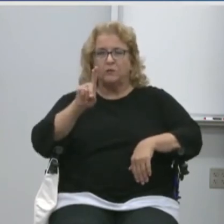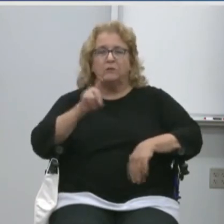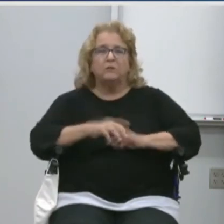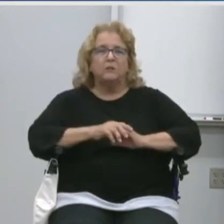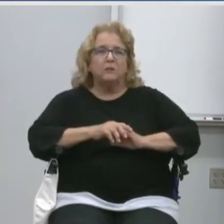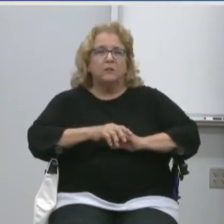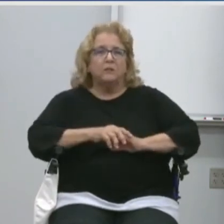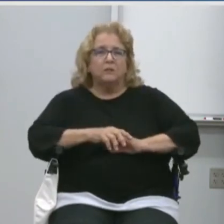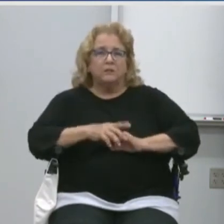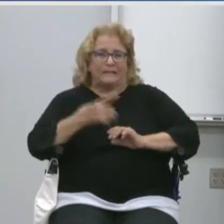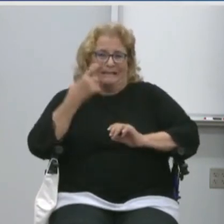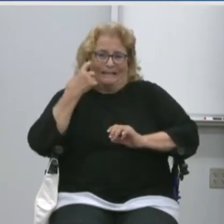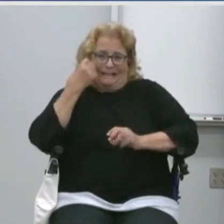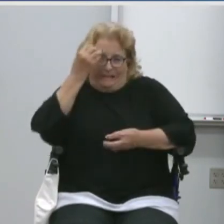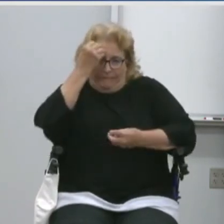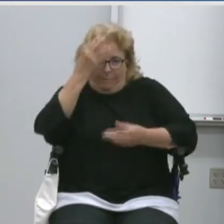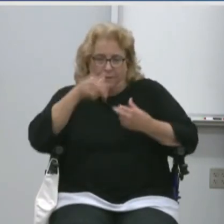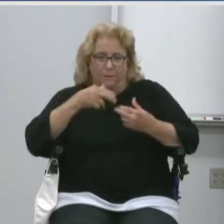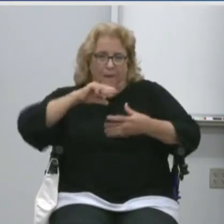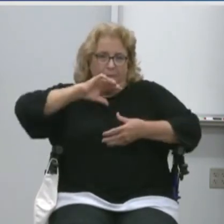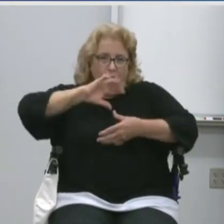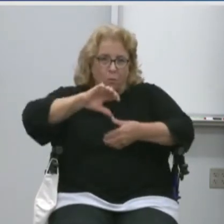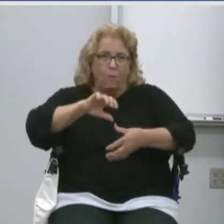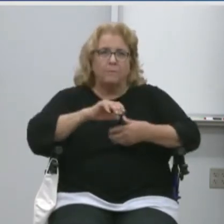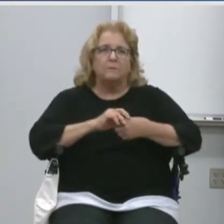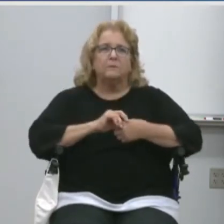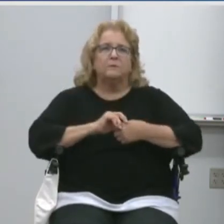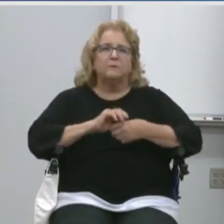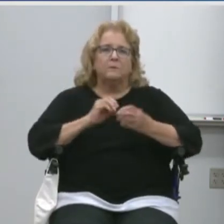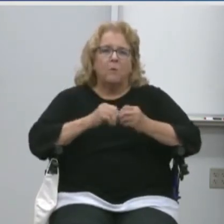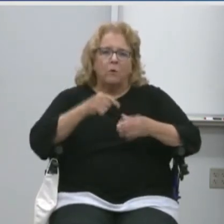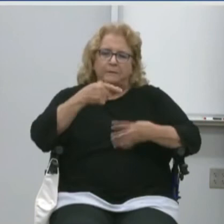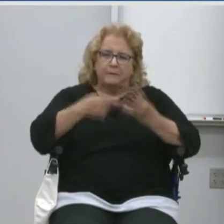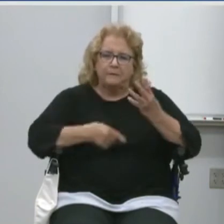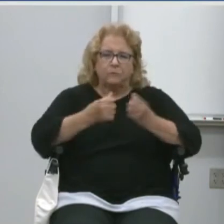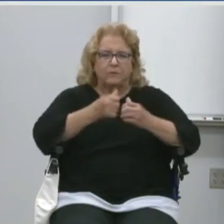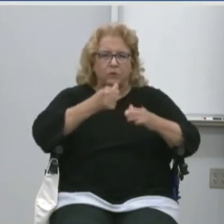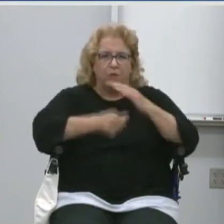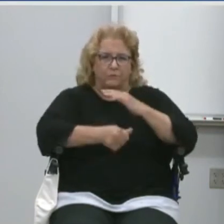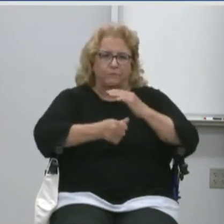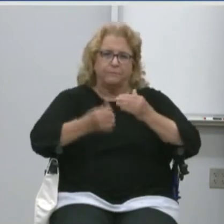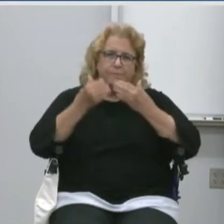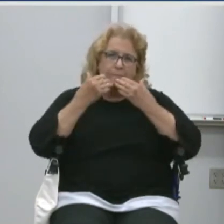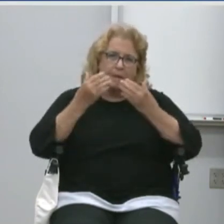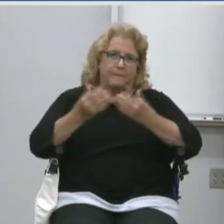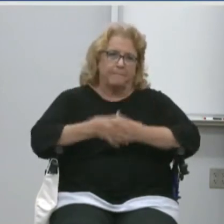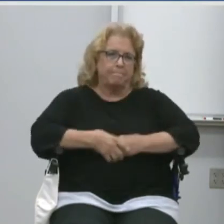storm and give a little bit more detail on what we're doing with sheltering. Thank you.